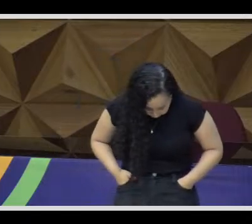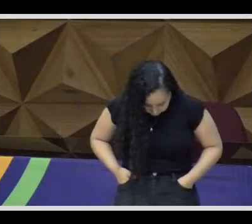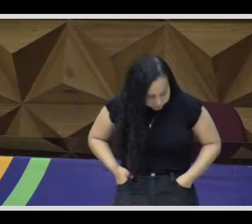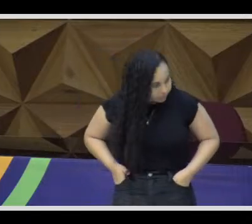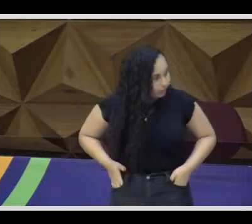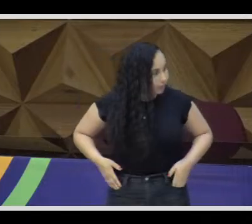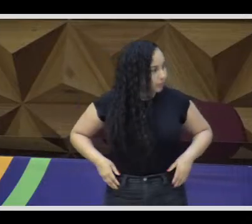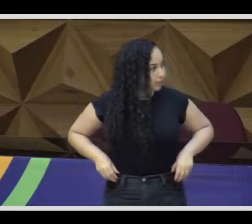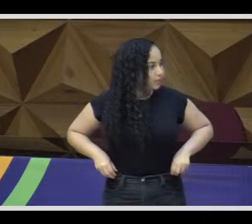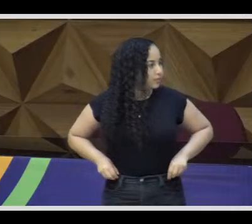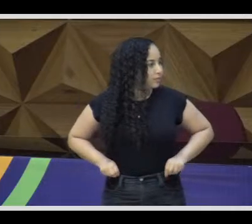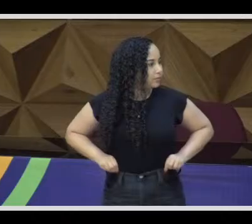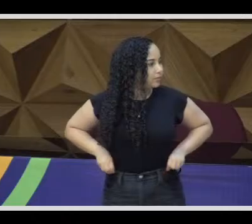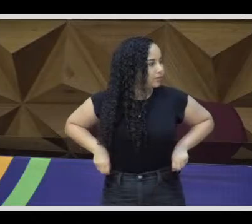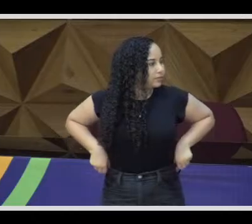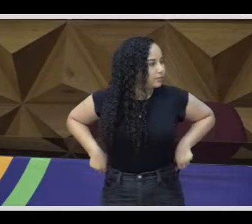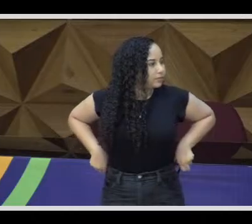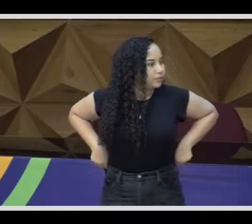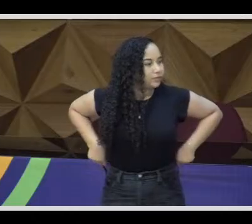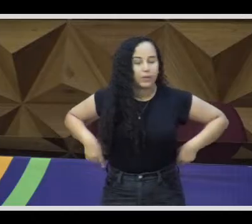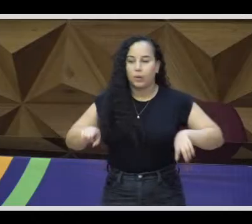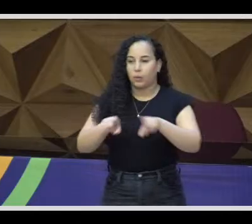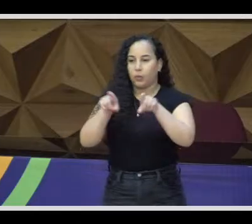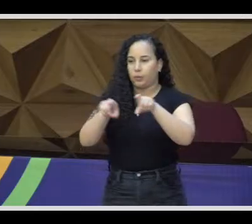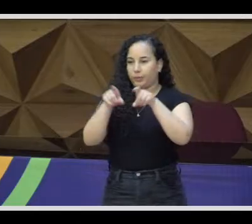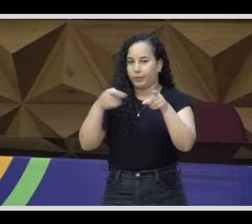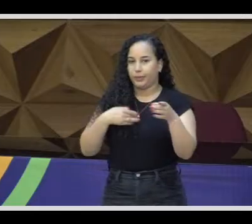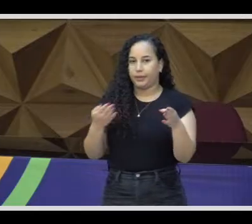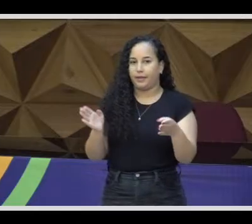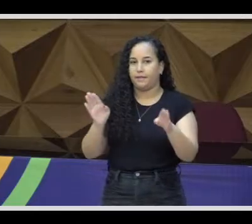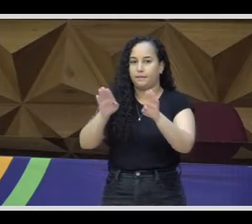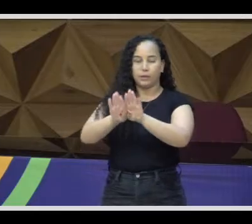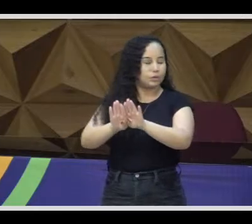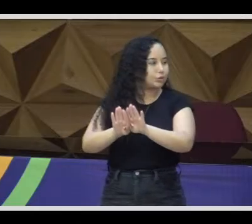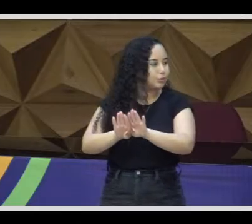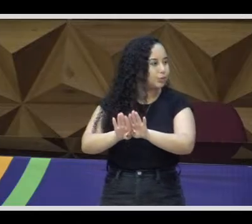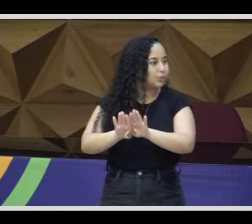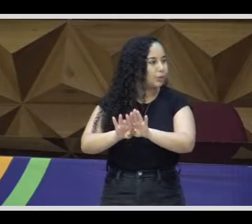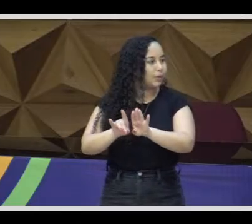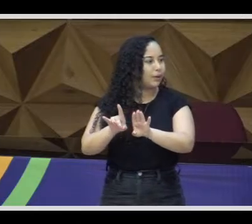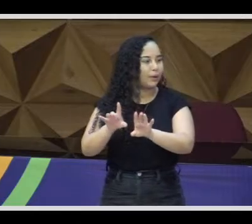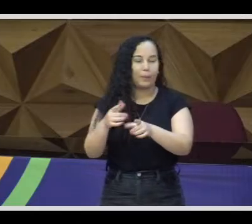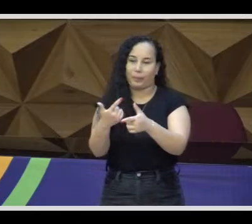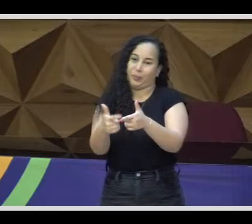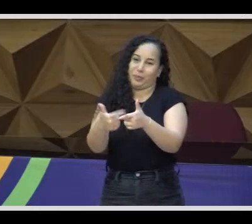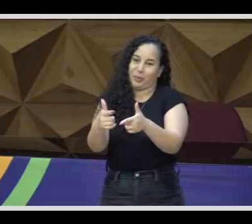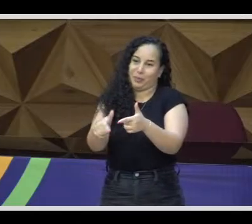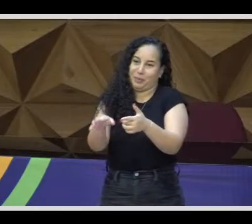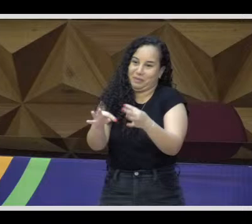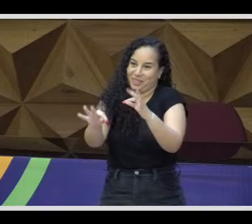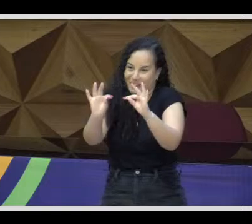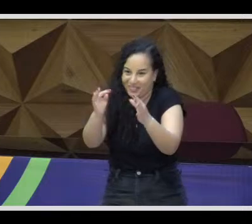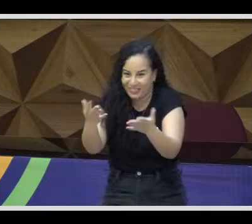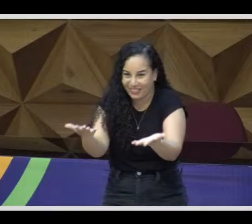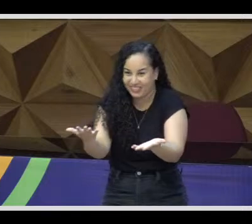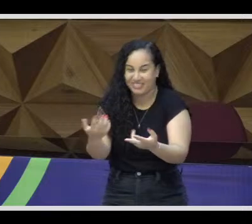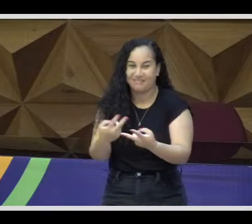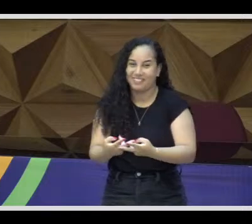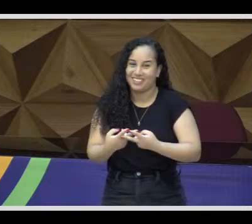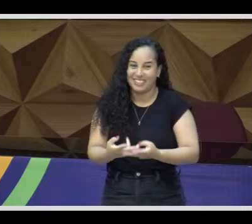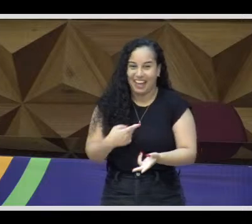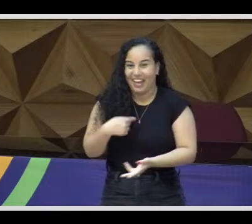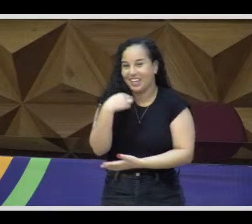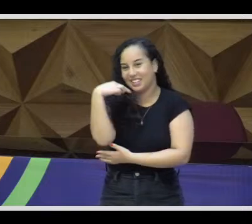The title of the talk, computational, is close to the computational technical problem that we are